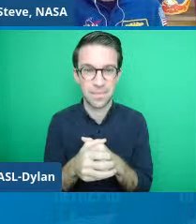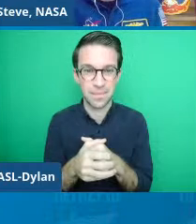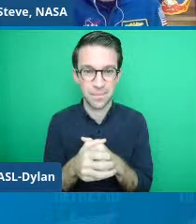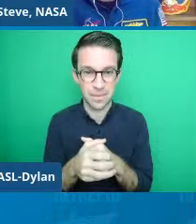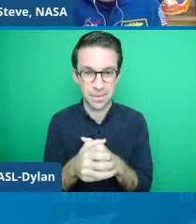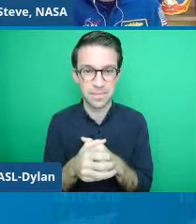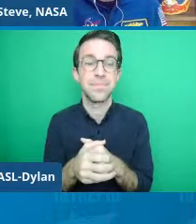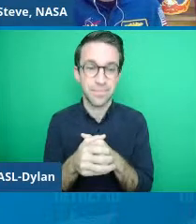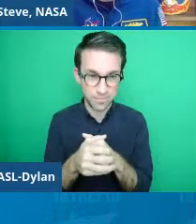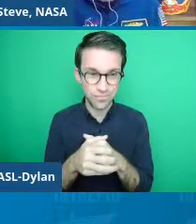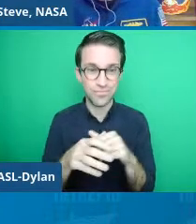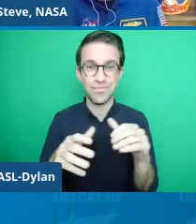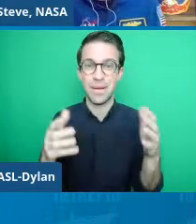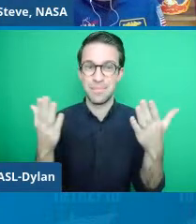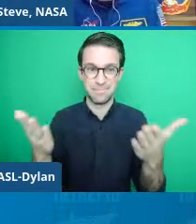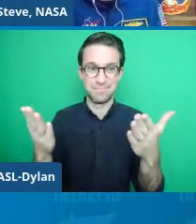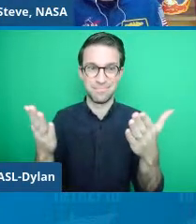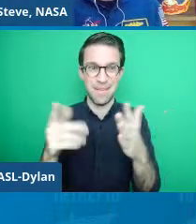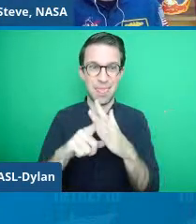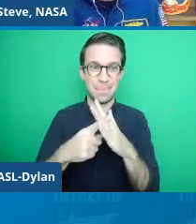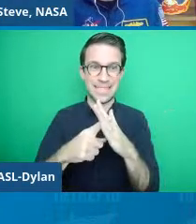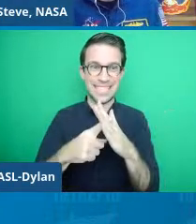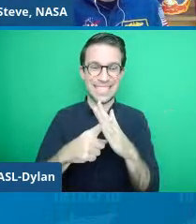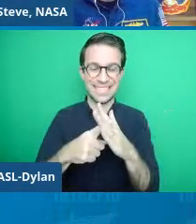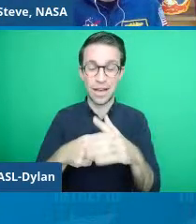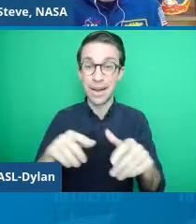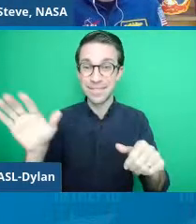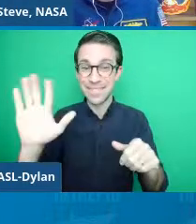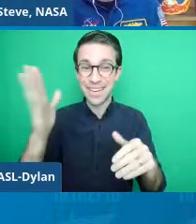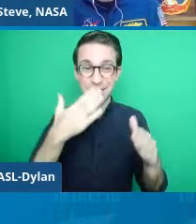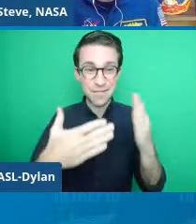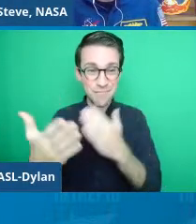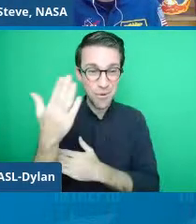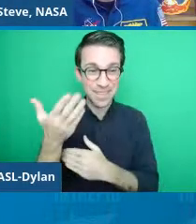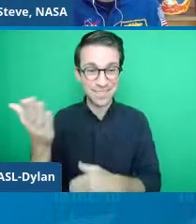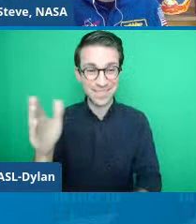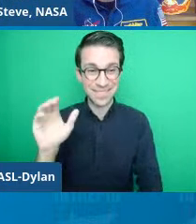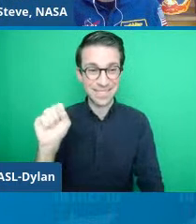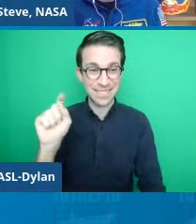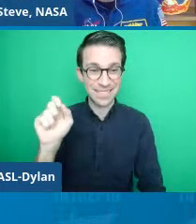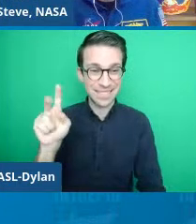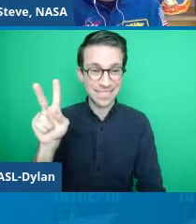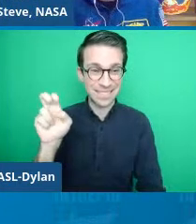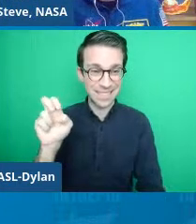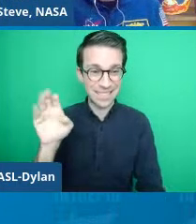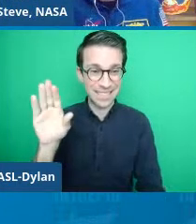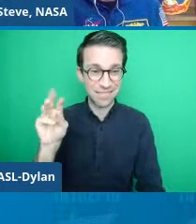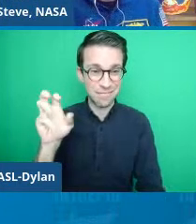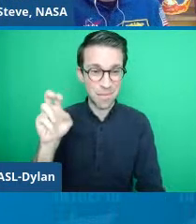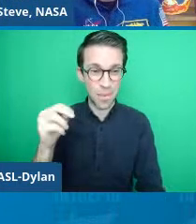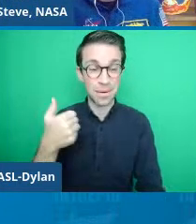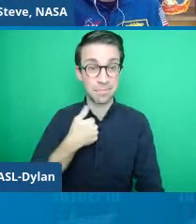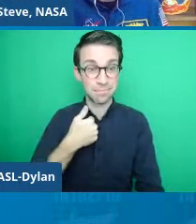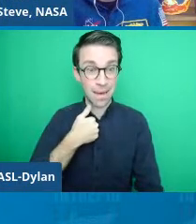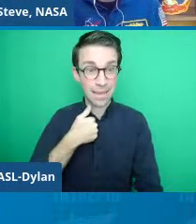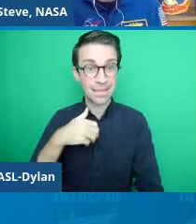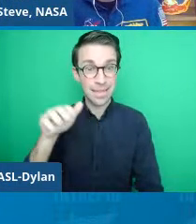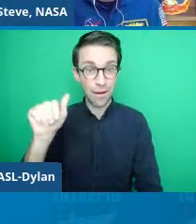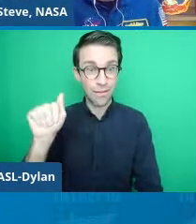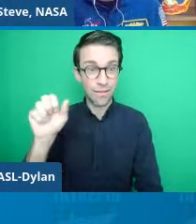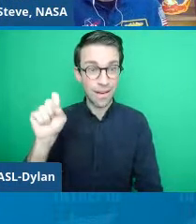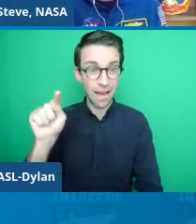Yeah, starting at the beginning. There you go. All right, good morning. Hi, I'm Steve Bowen. I'm a NASA astronaut. And this